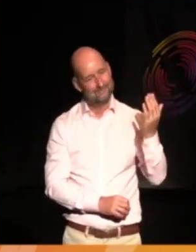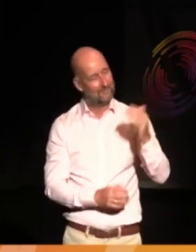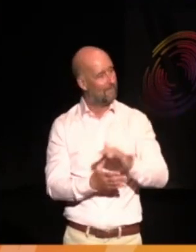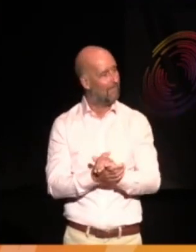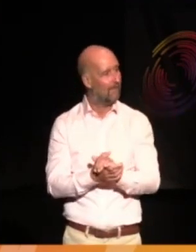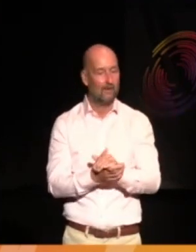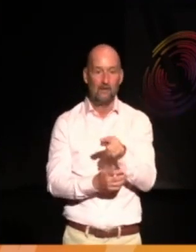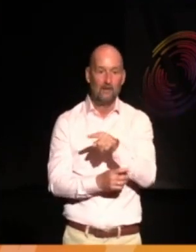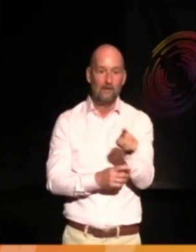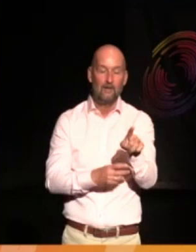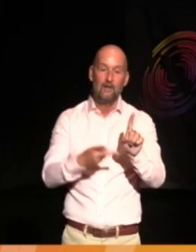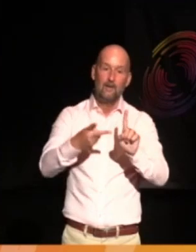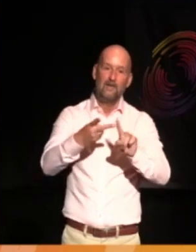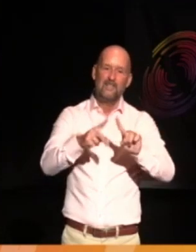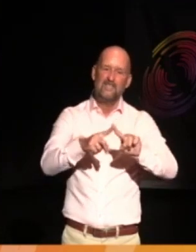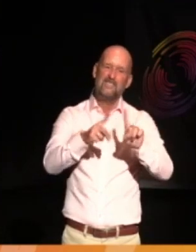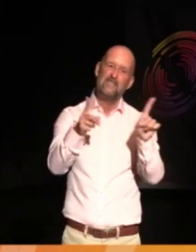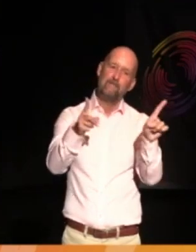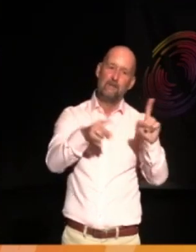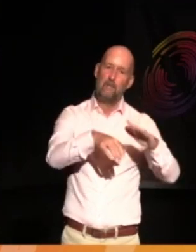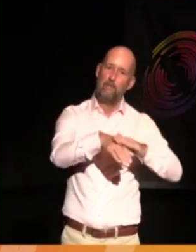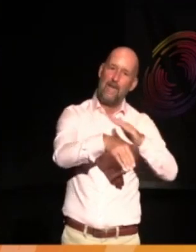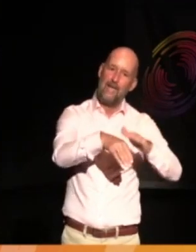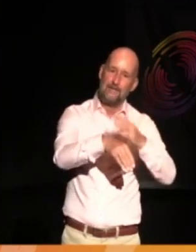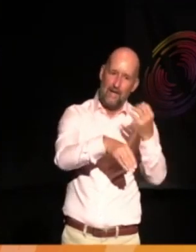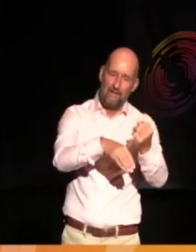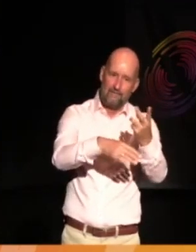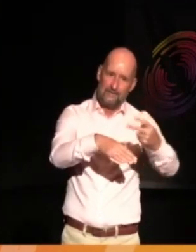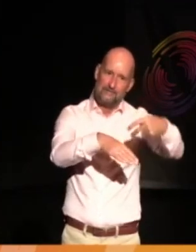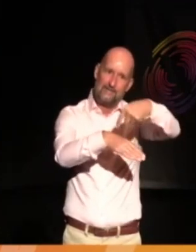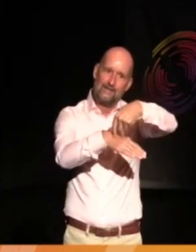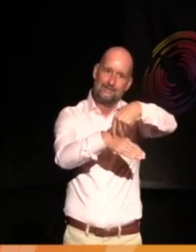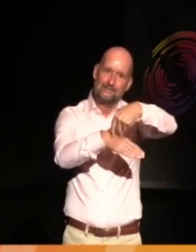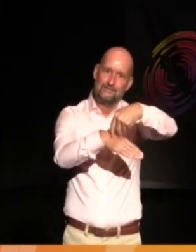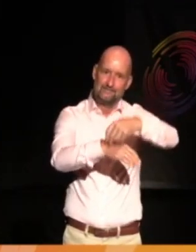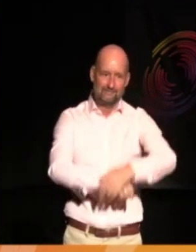you stand if you have another pet of another kind?